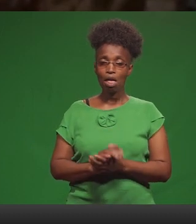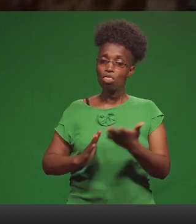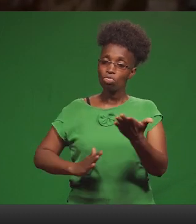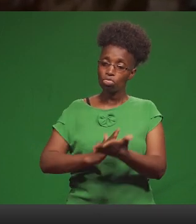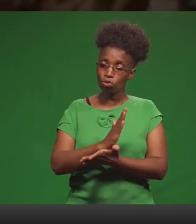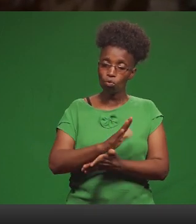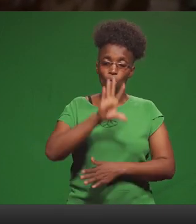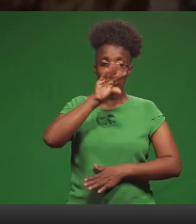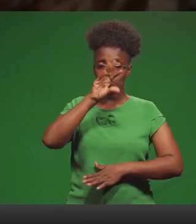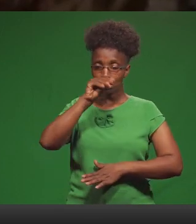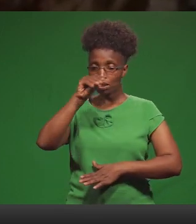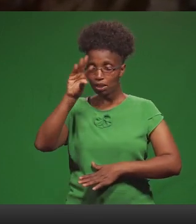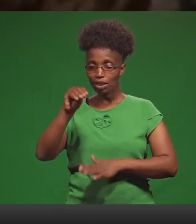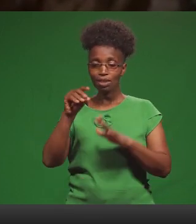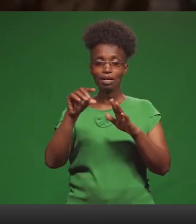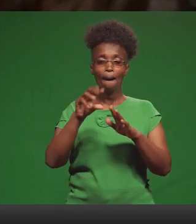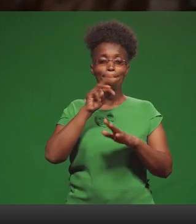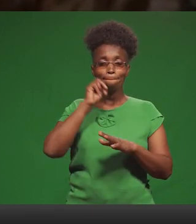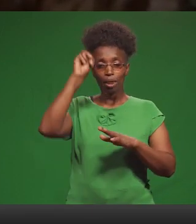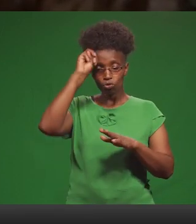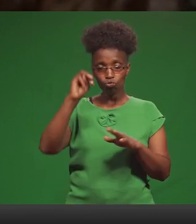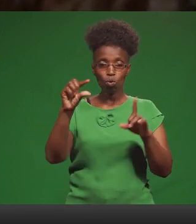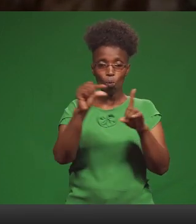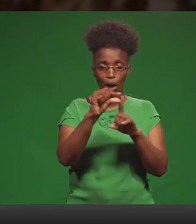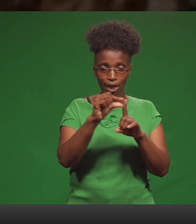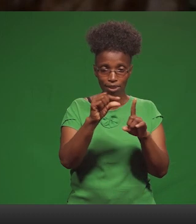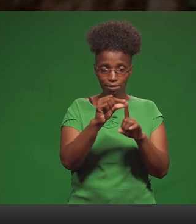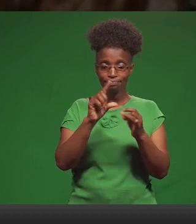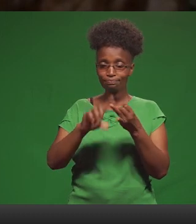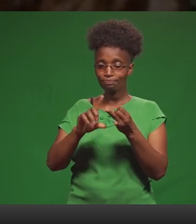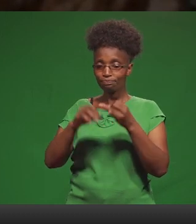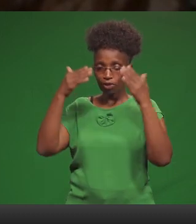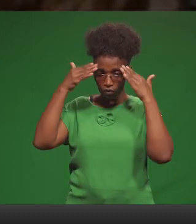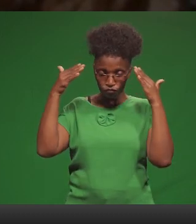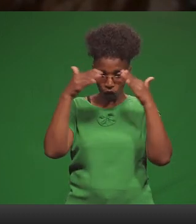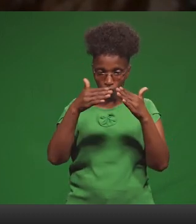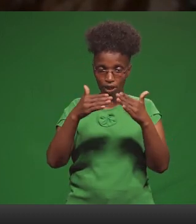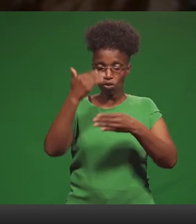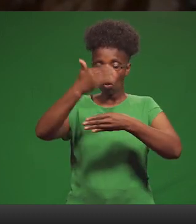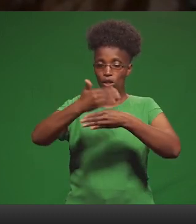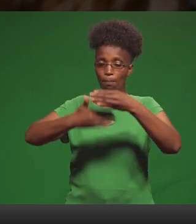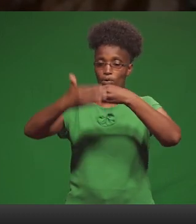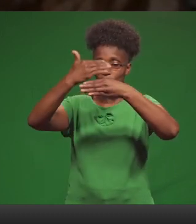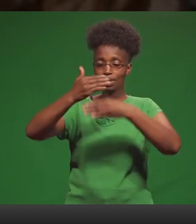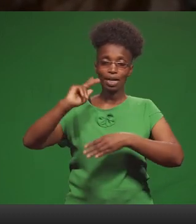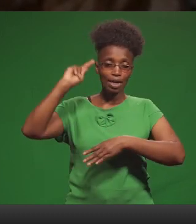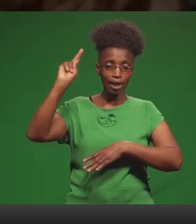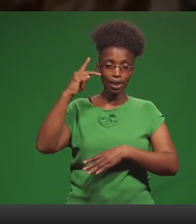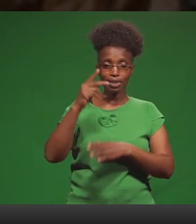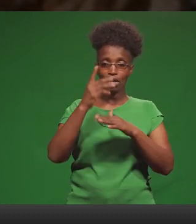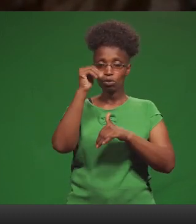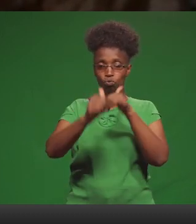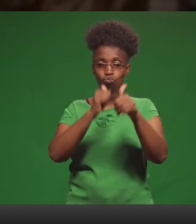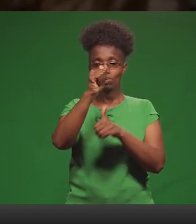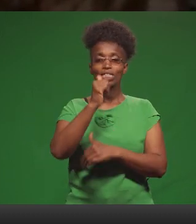messages, by utterances that are mature and that are focused on building a